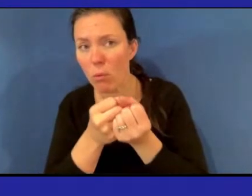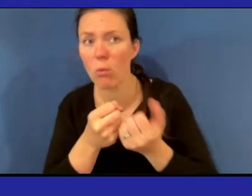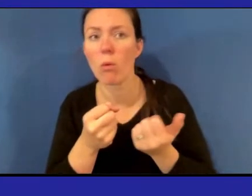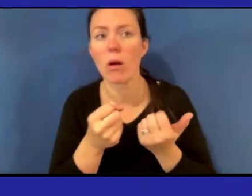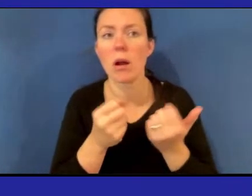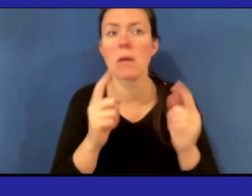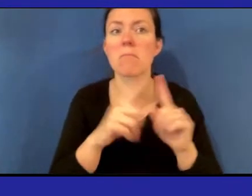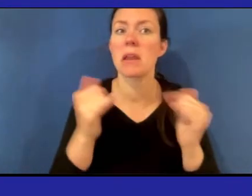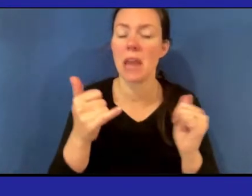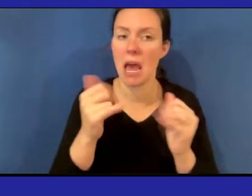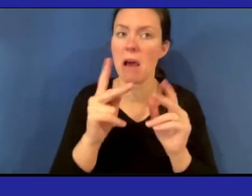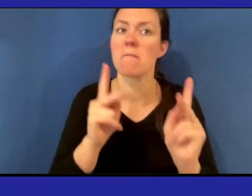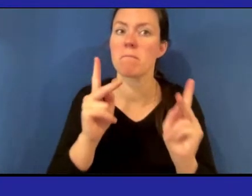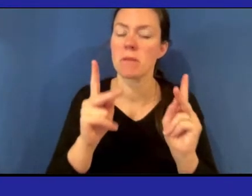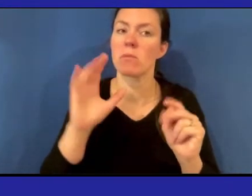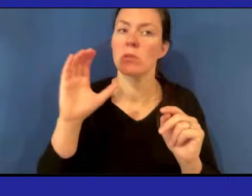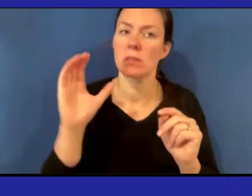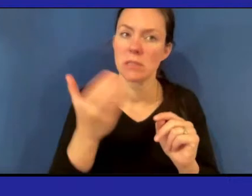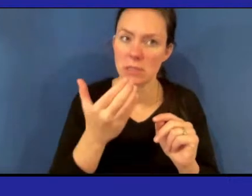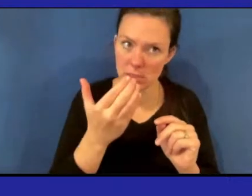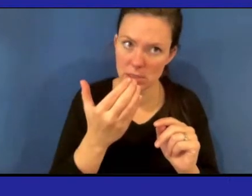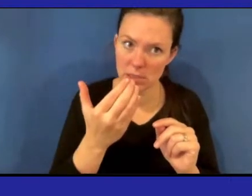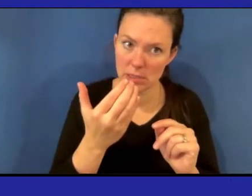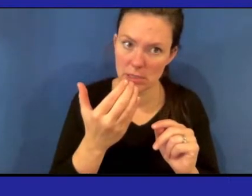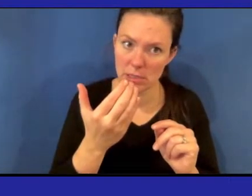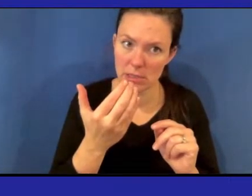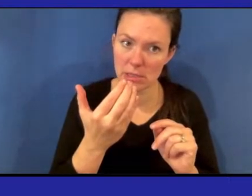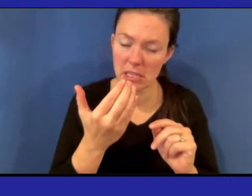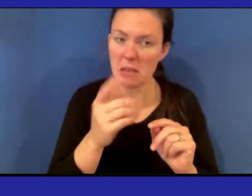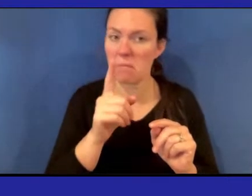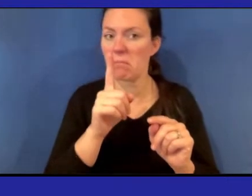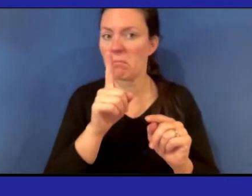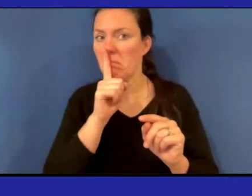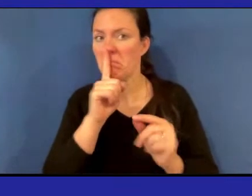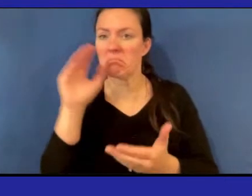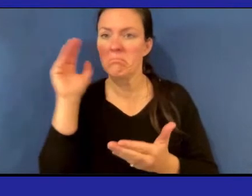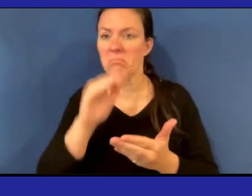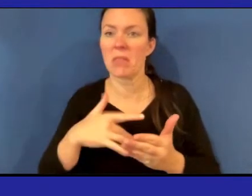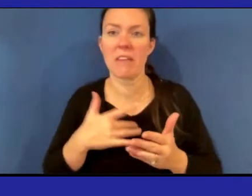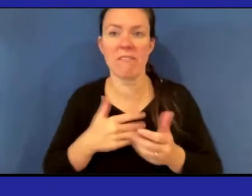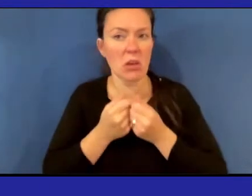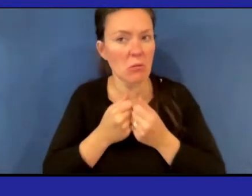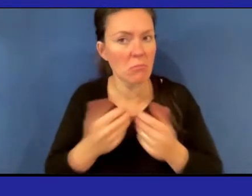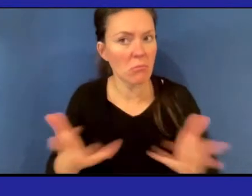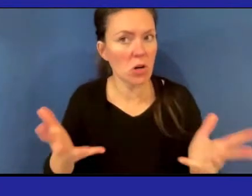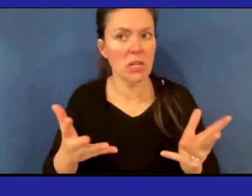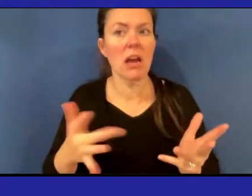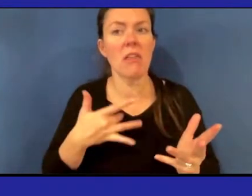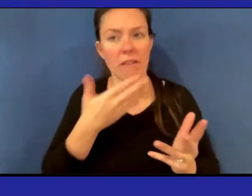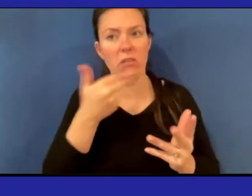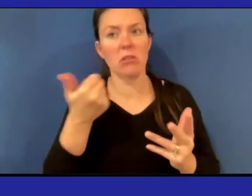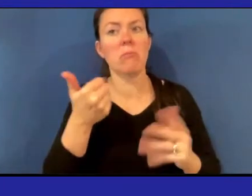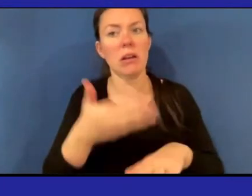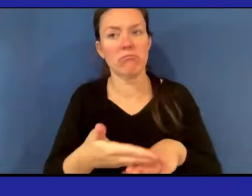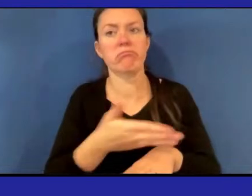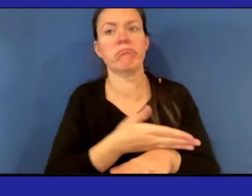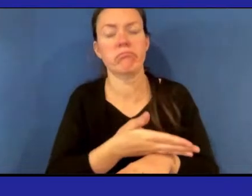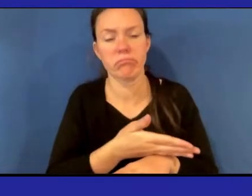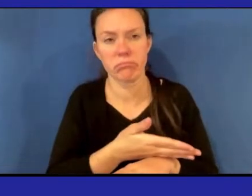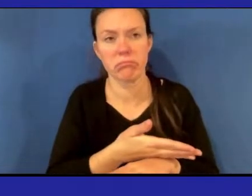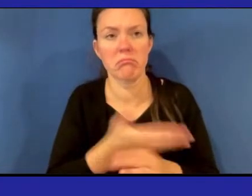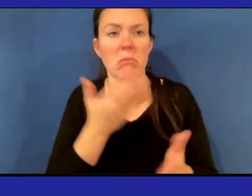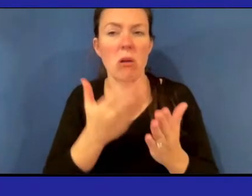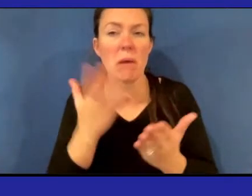are moving away from reporting that they are completely burnt out, and more in the realm of they might experience